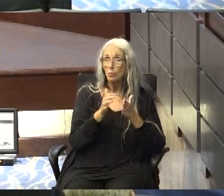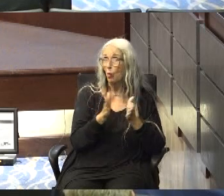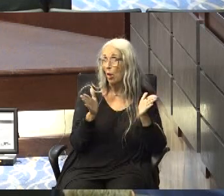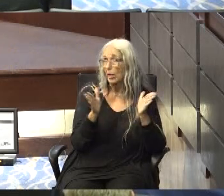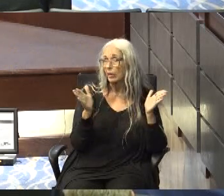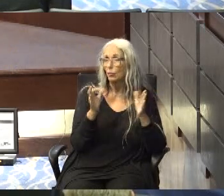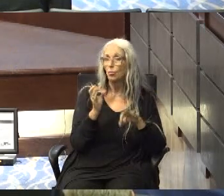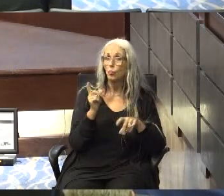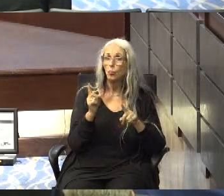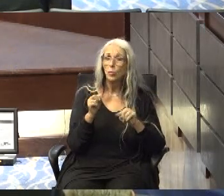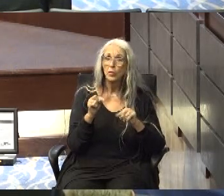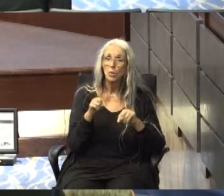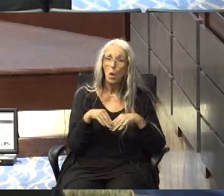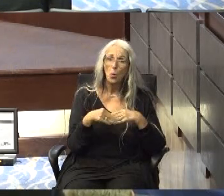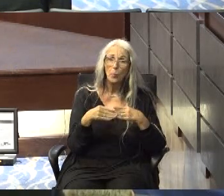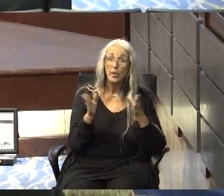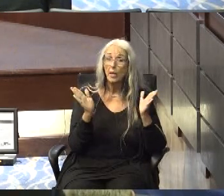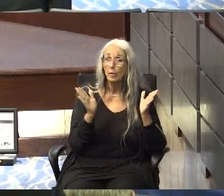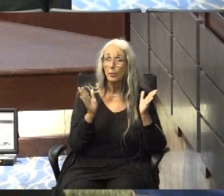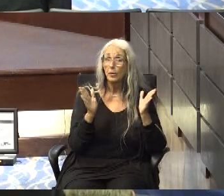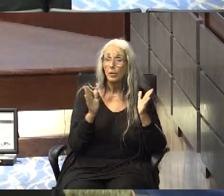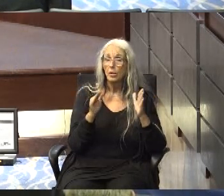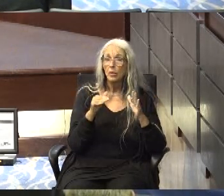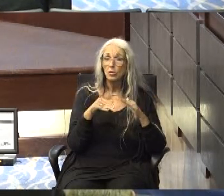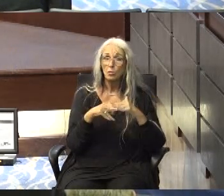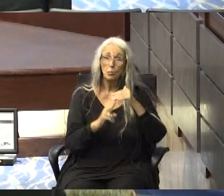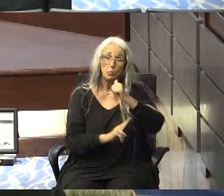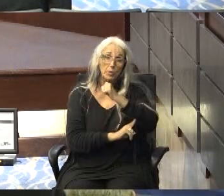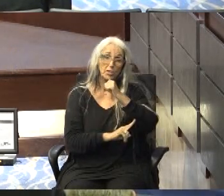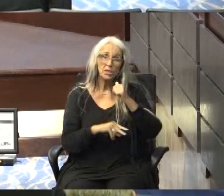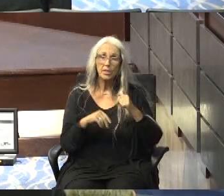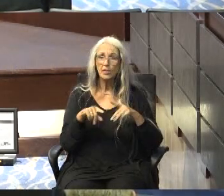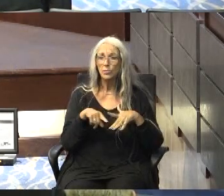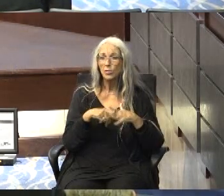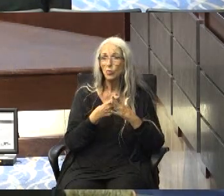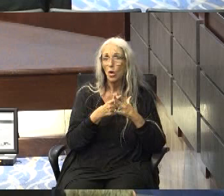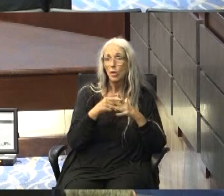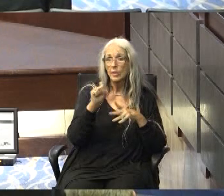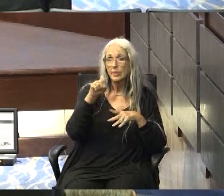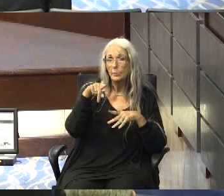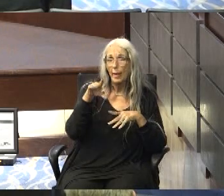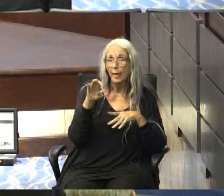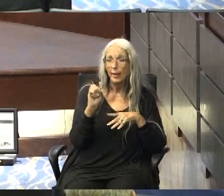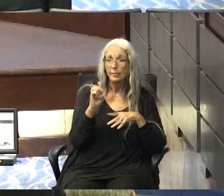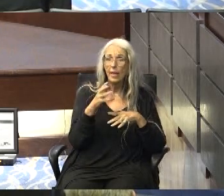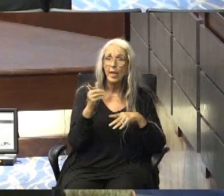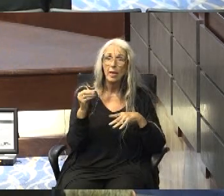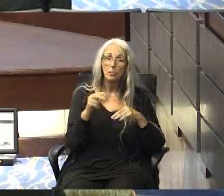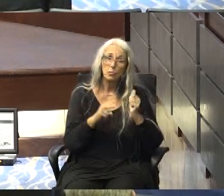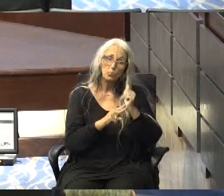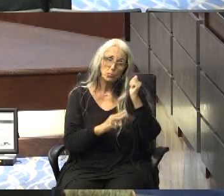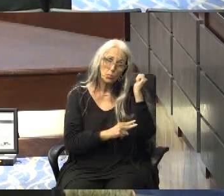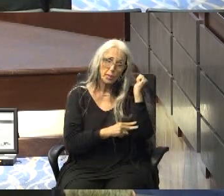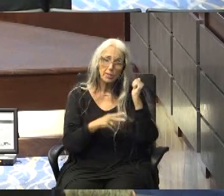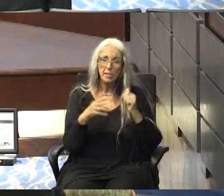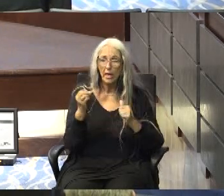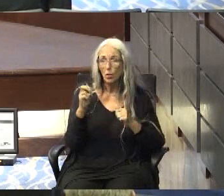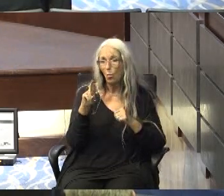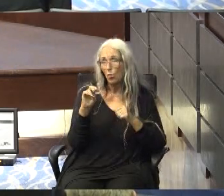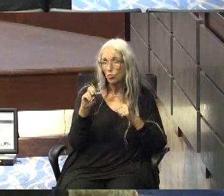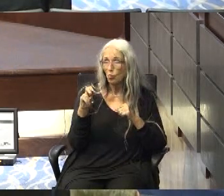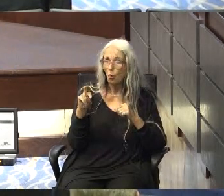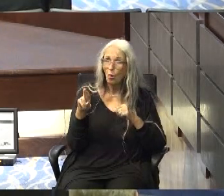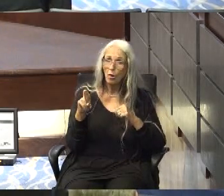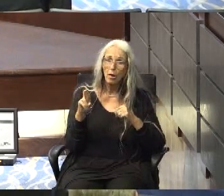as we've opened the river bridges, as we've activated space in Bridge Street and Elm Avenue corridor, as we've